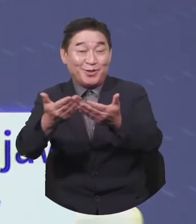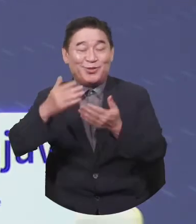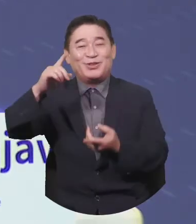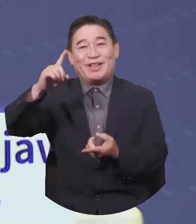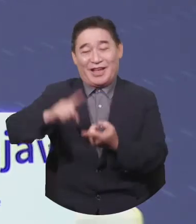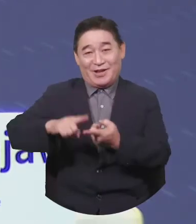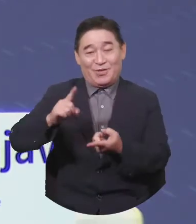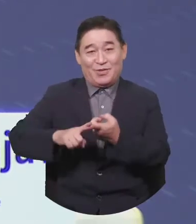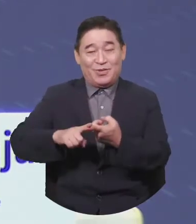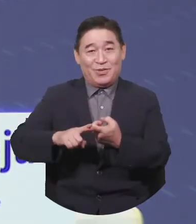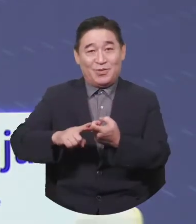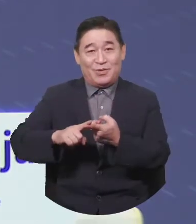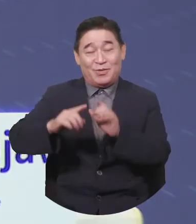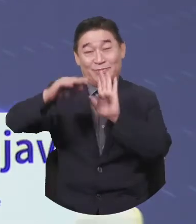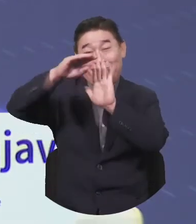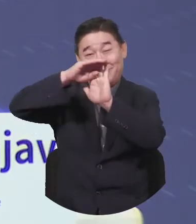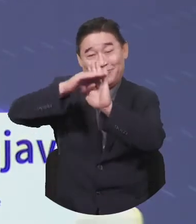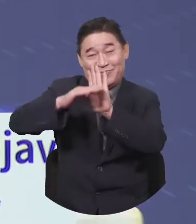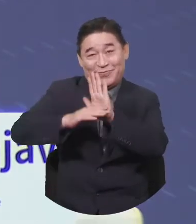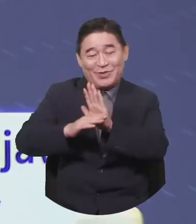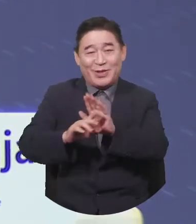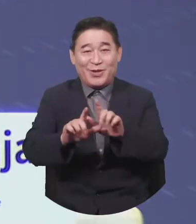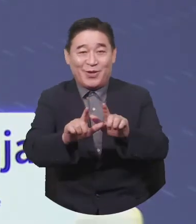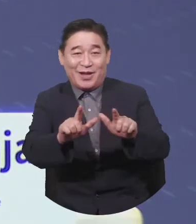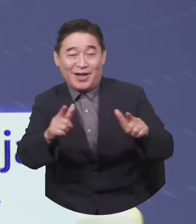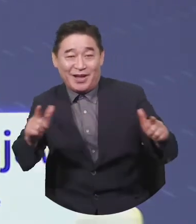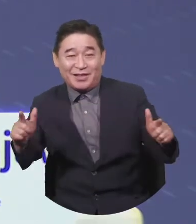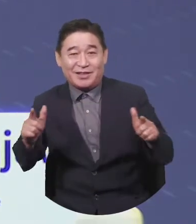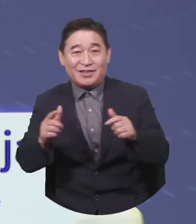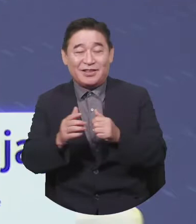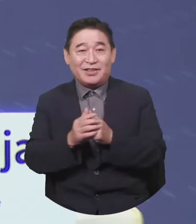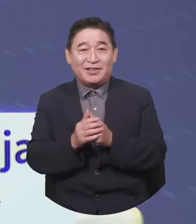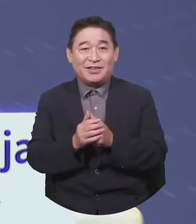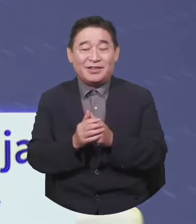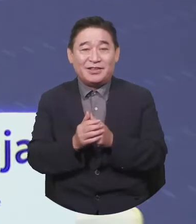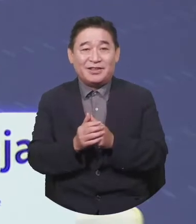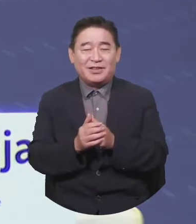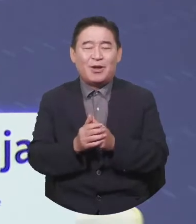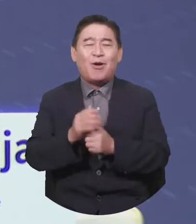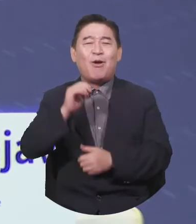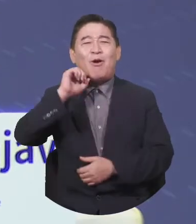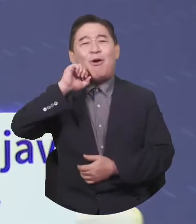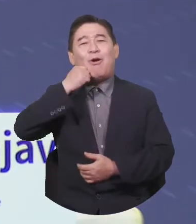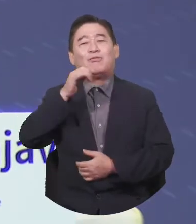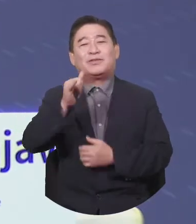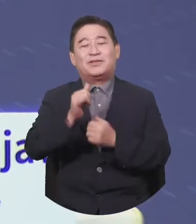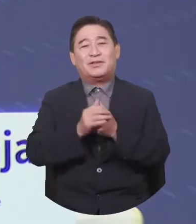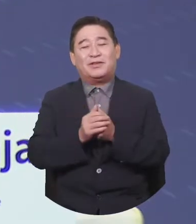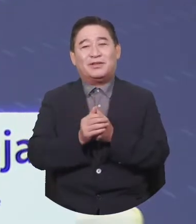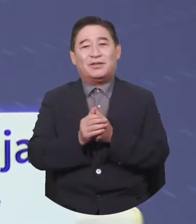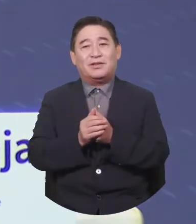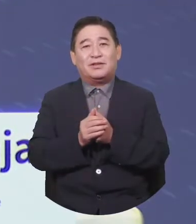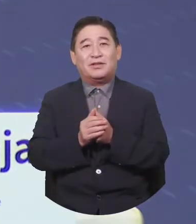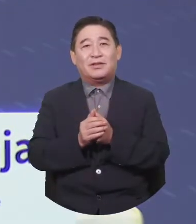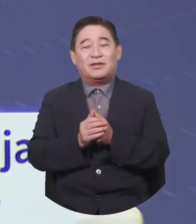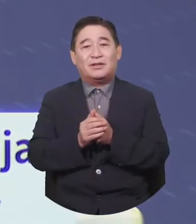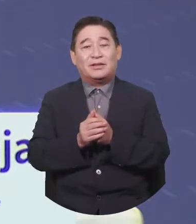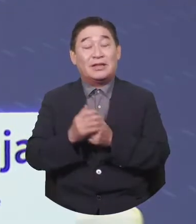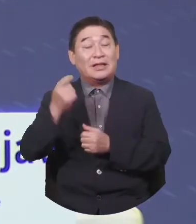different barriers underlying, you mentioned underlying visions, modalities, principles for